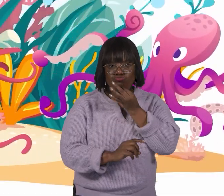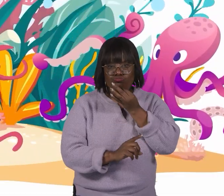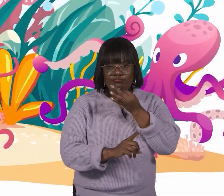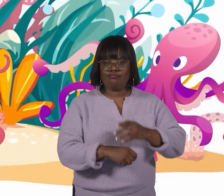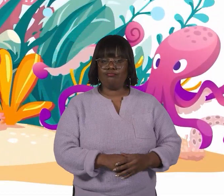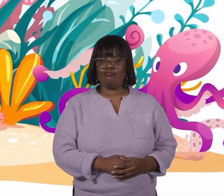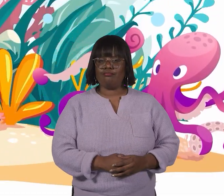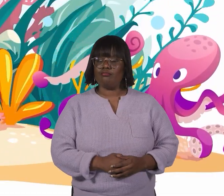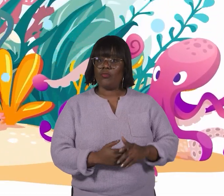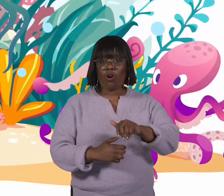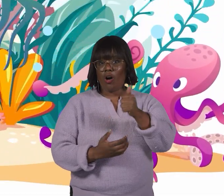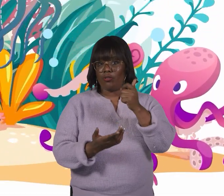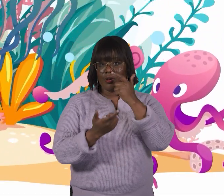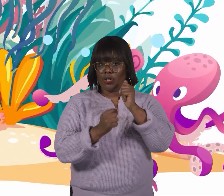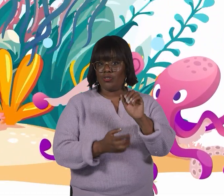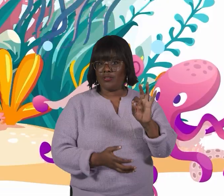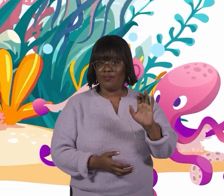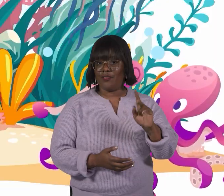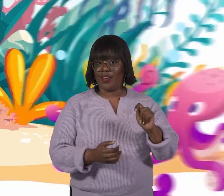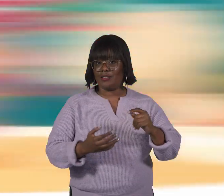Other interesting facts.